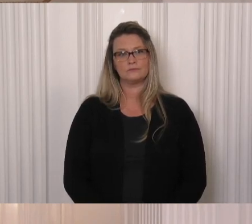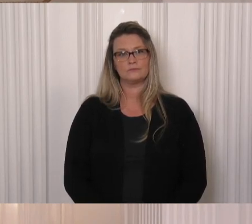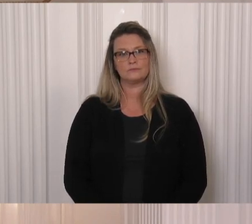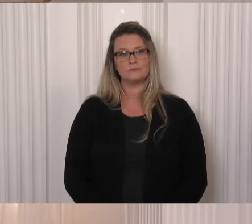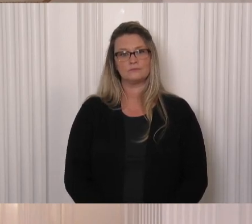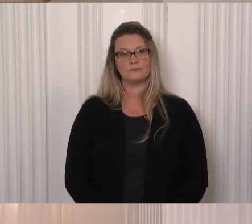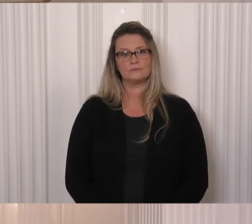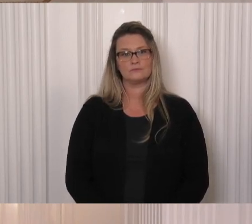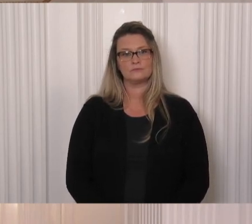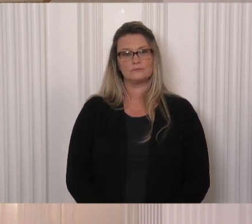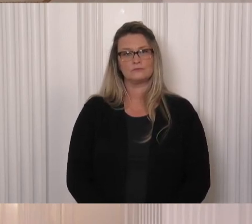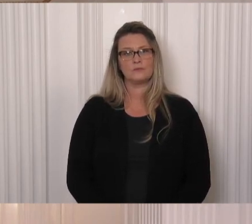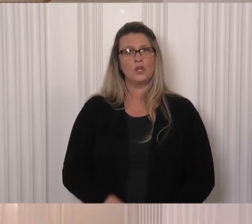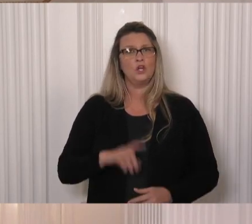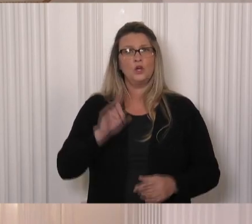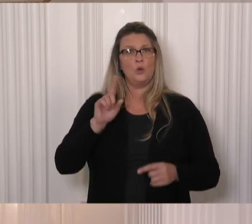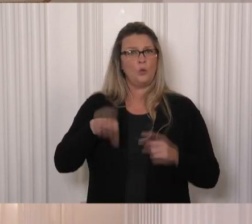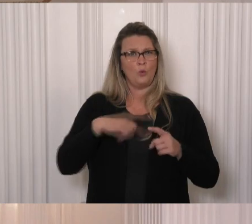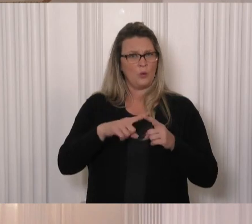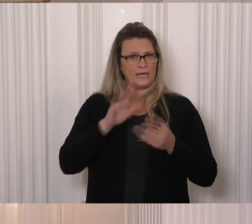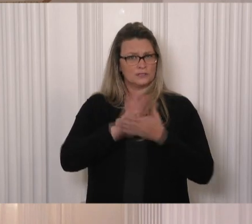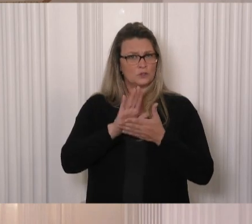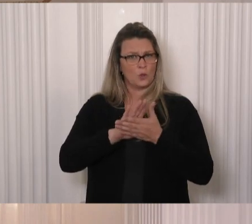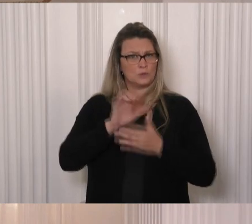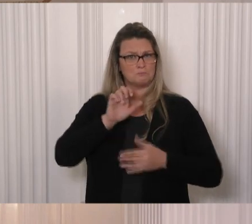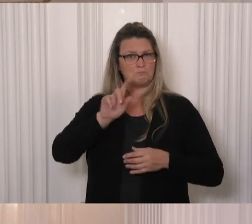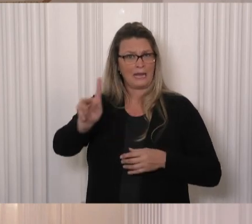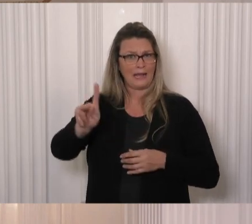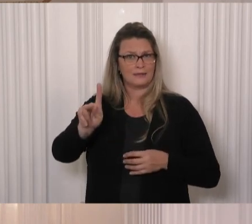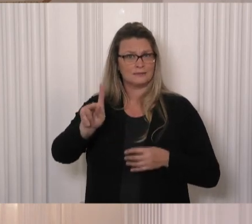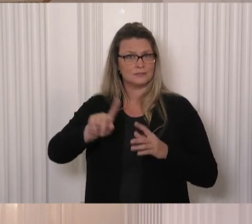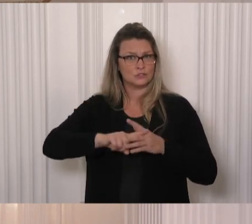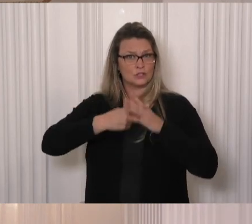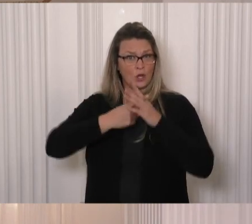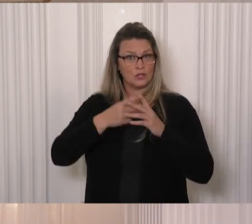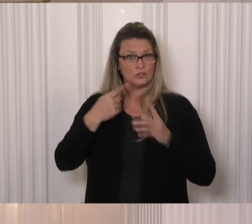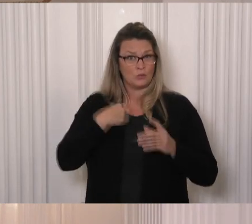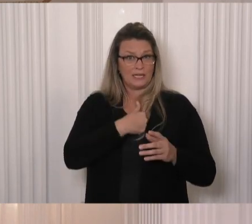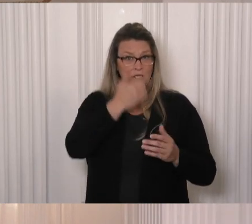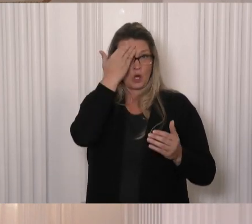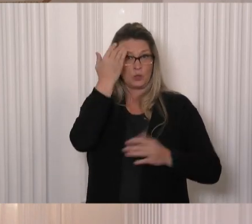be going back in session, and when will you make that decision?